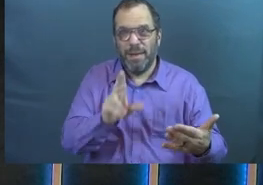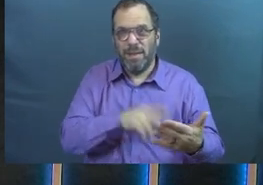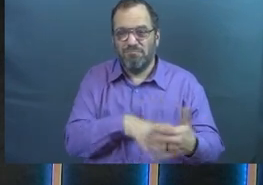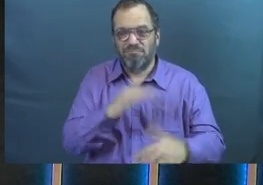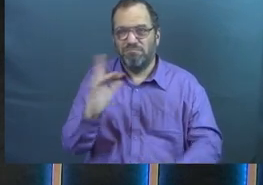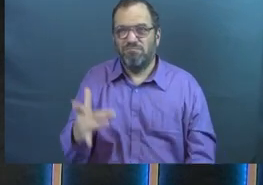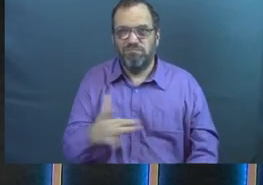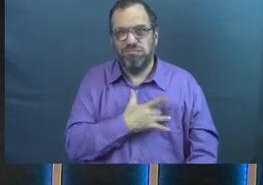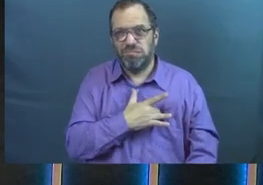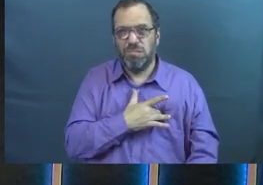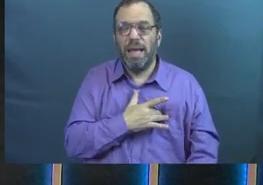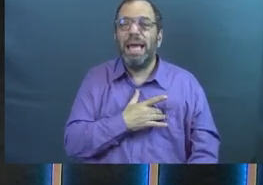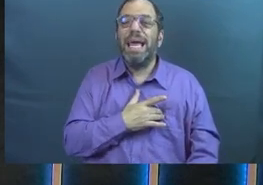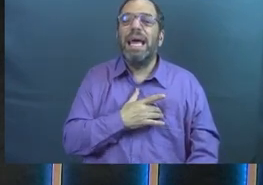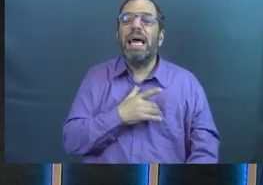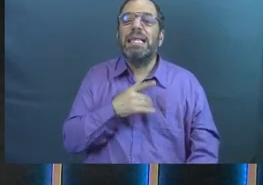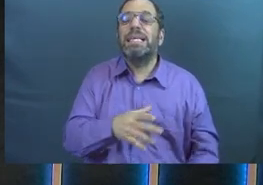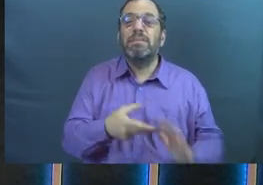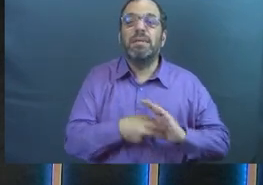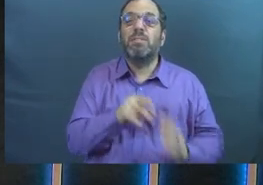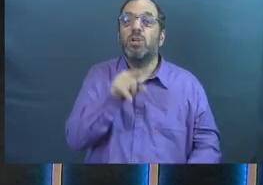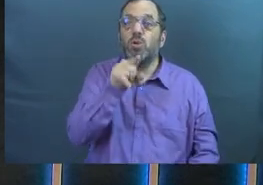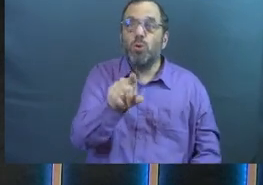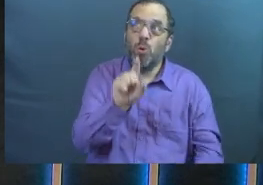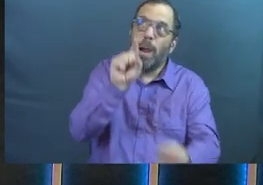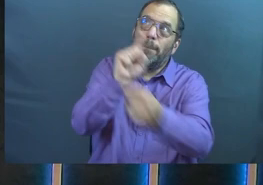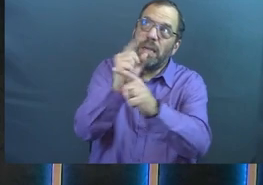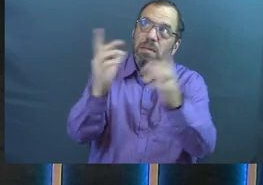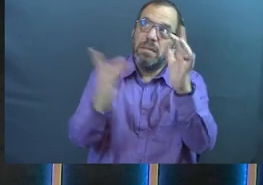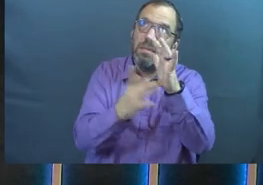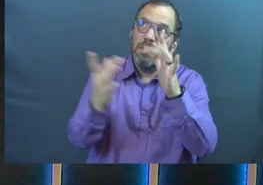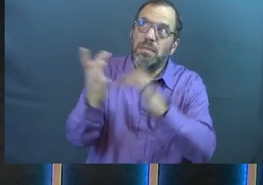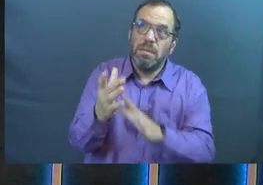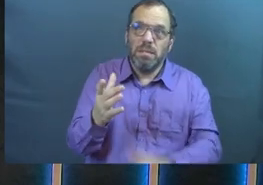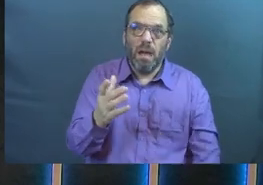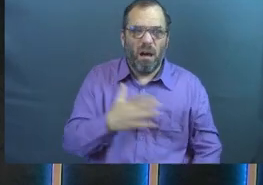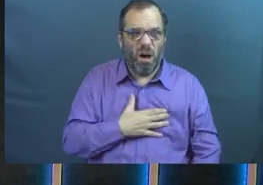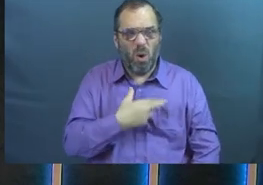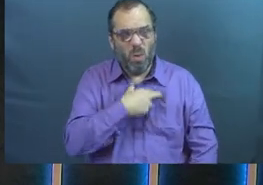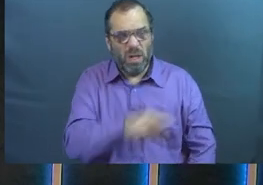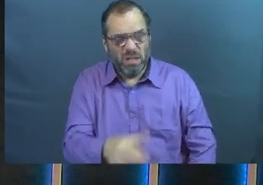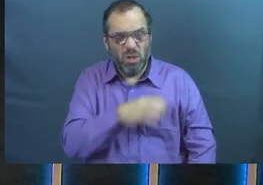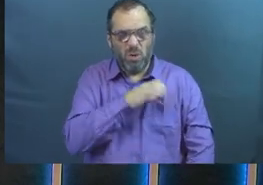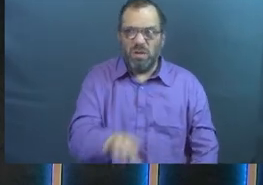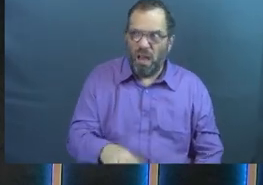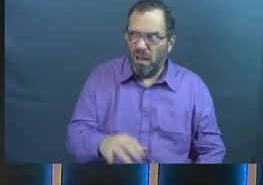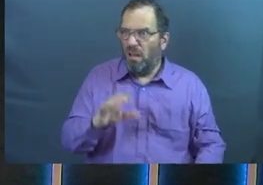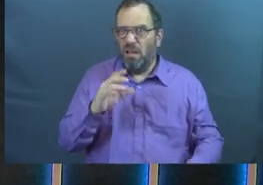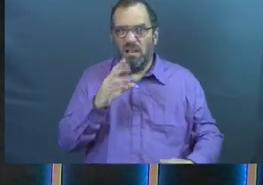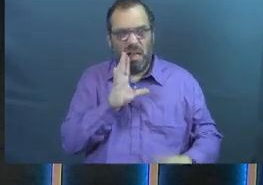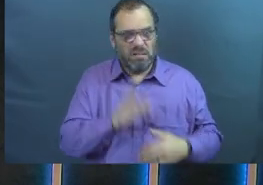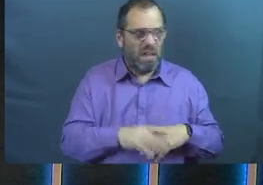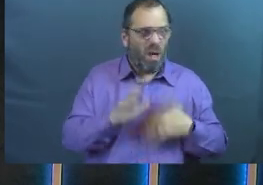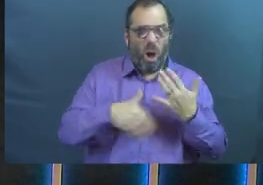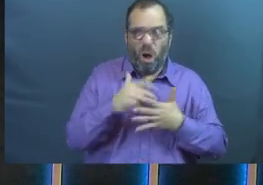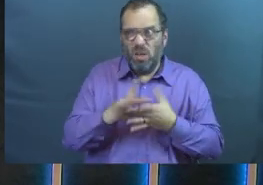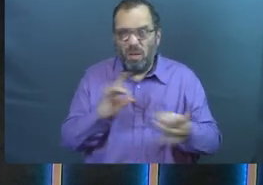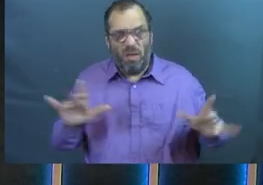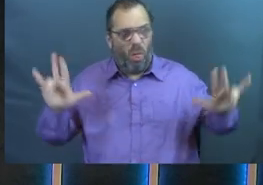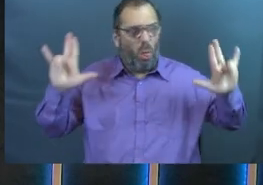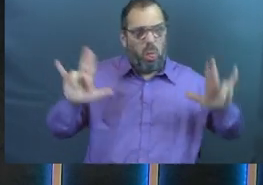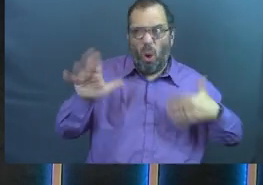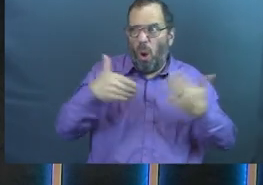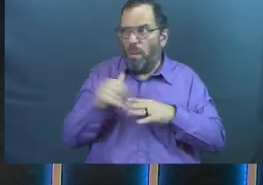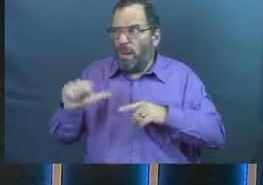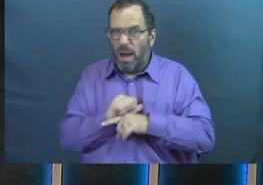Yes. It's about you coming to Jesus. And you're like, oh man, that sounds like religion. That sounds like Christianity. That sounds like this over-spiritualizing all